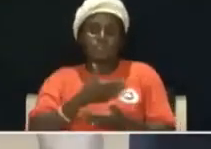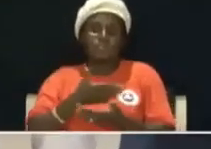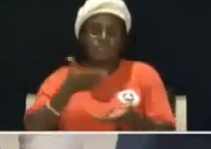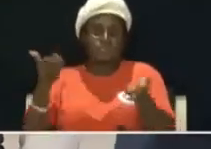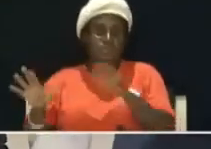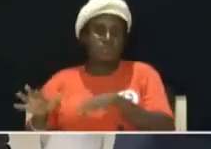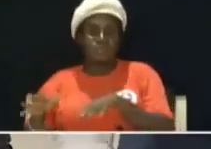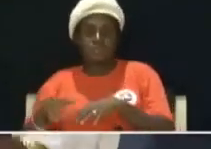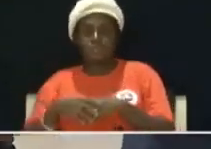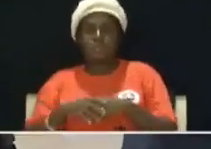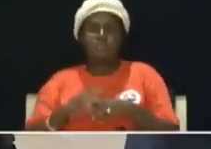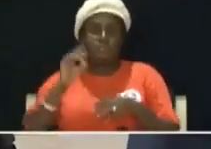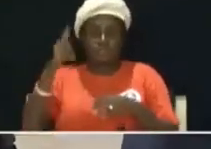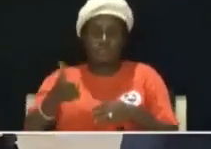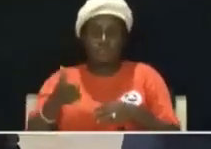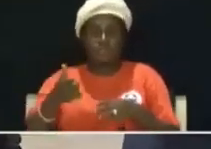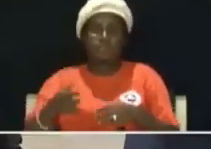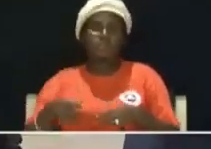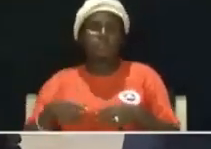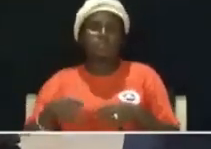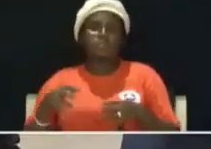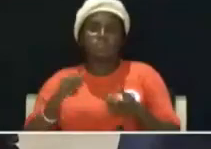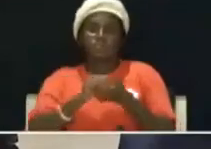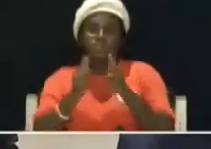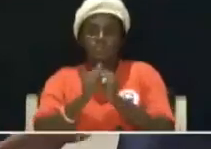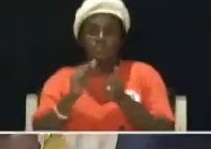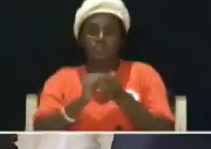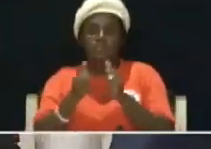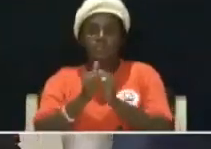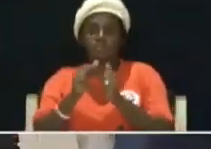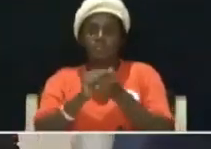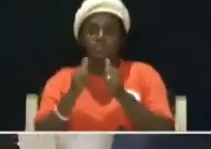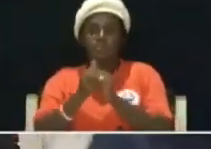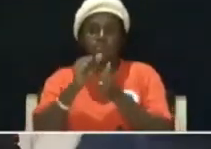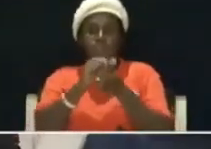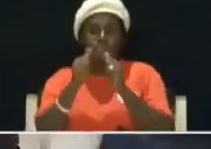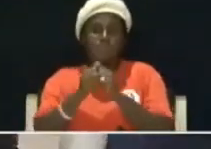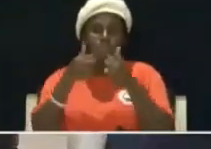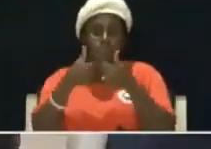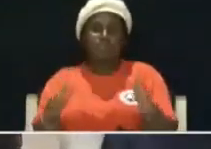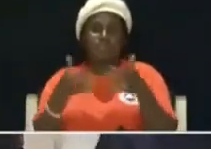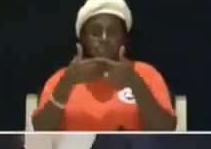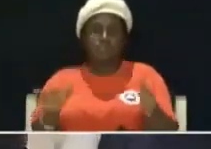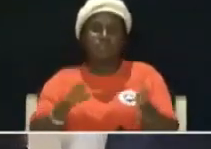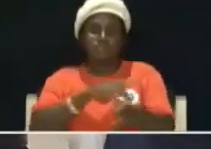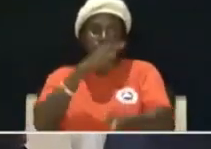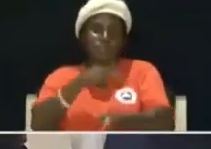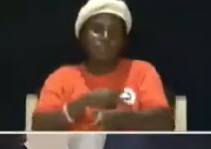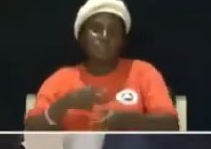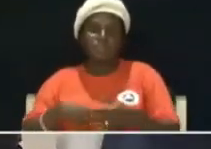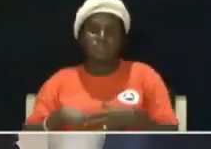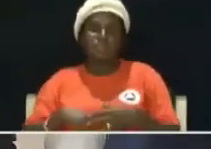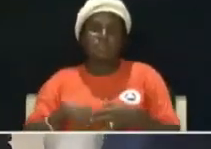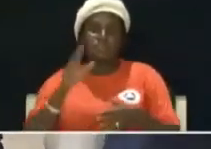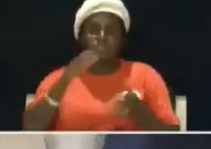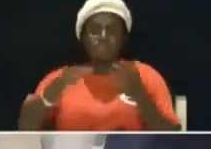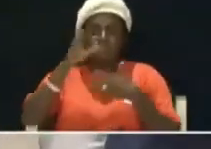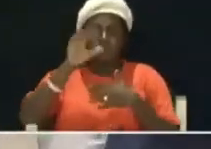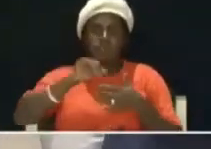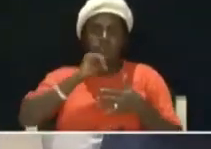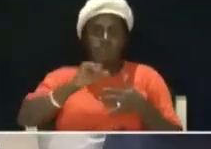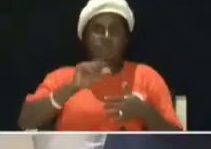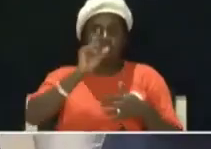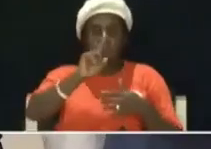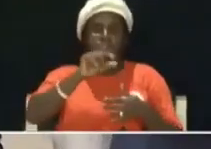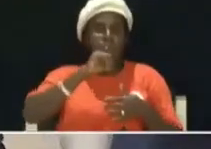Thereafter, we started having several miscarriages. Children of God, it is not one, it is